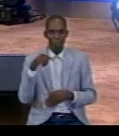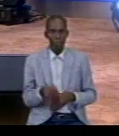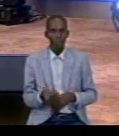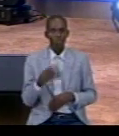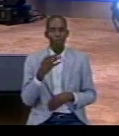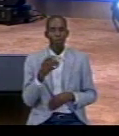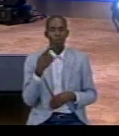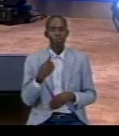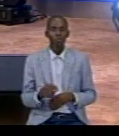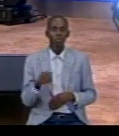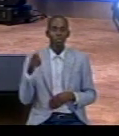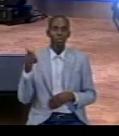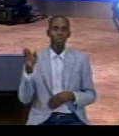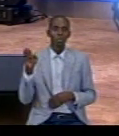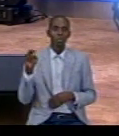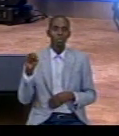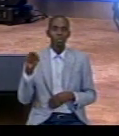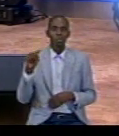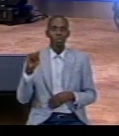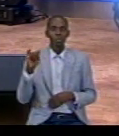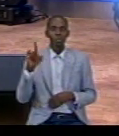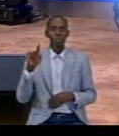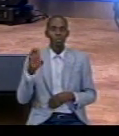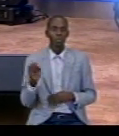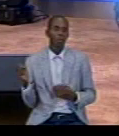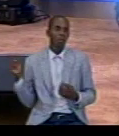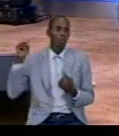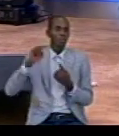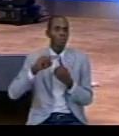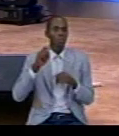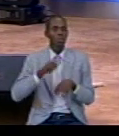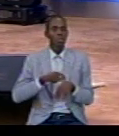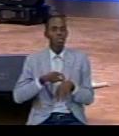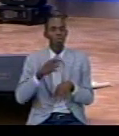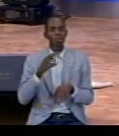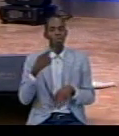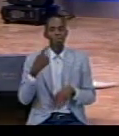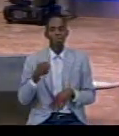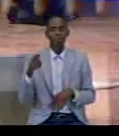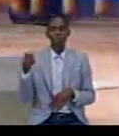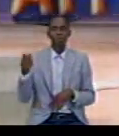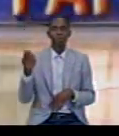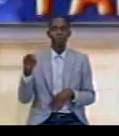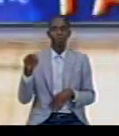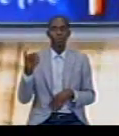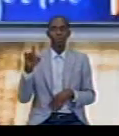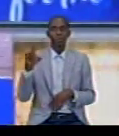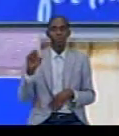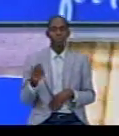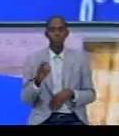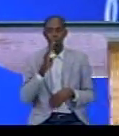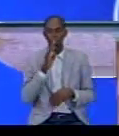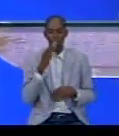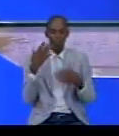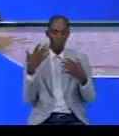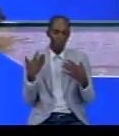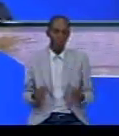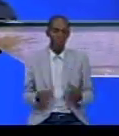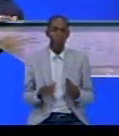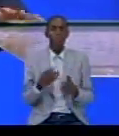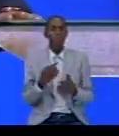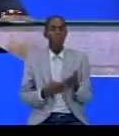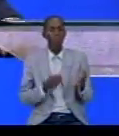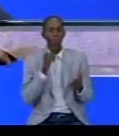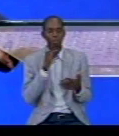Gentiles until the times of the Gentiles be fulfilled. What's the relationship of that? What we're learning?